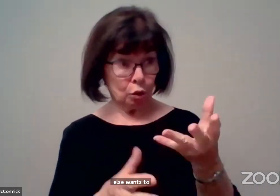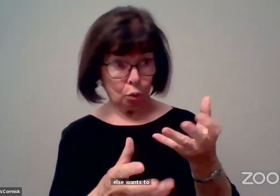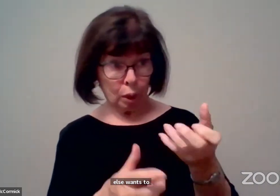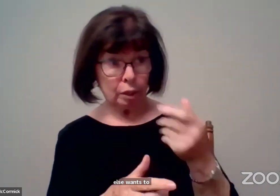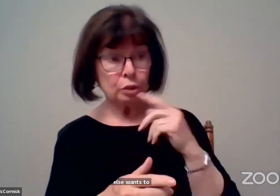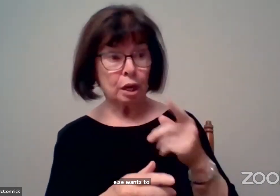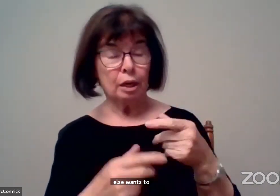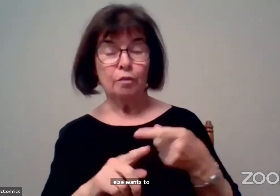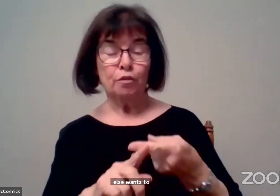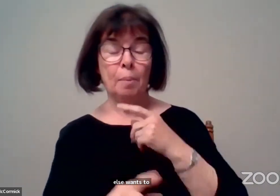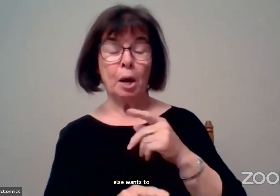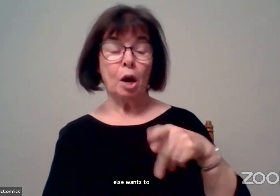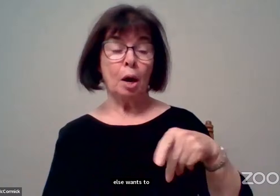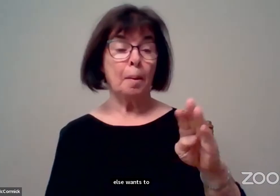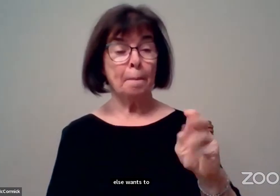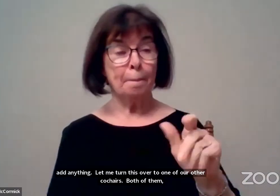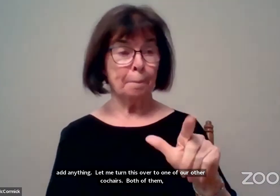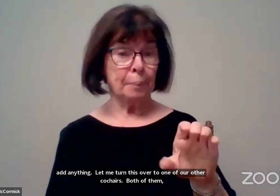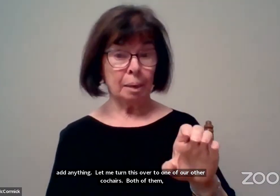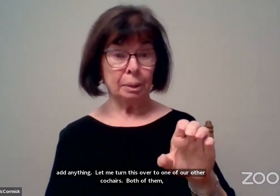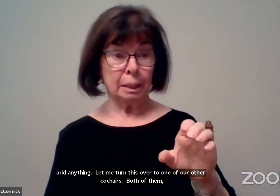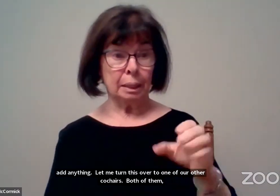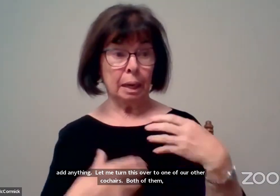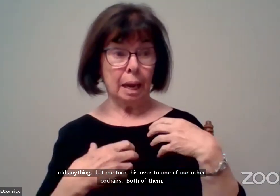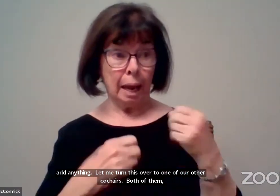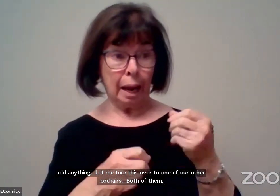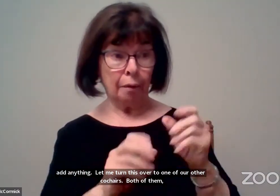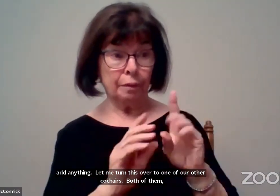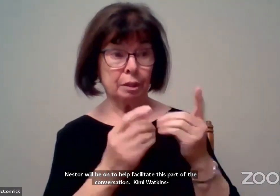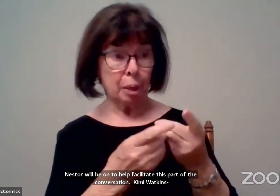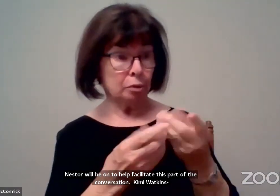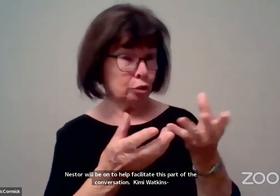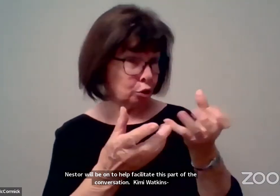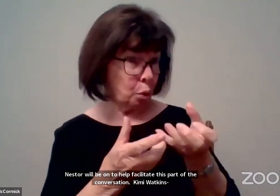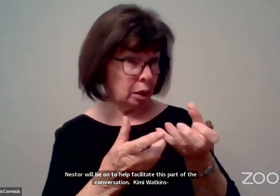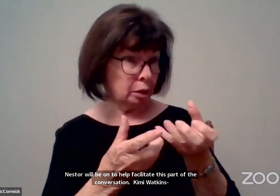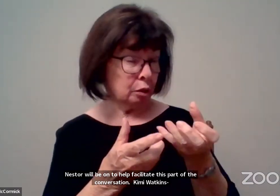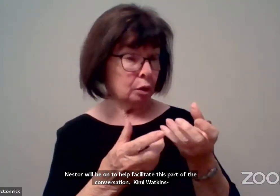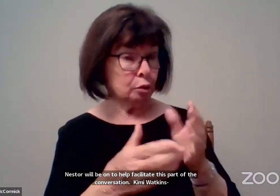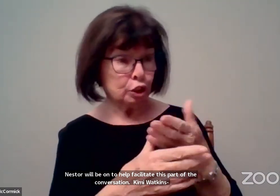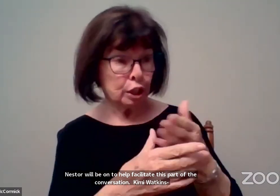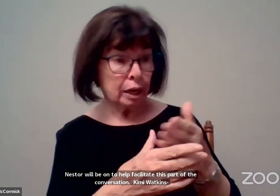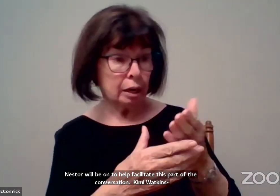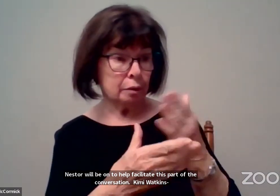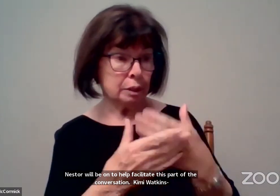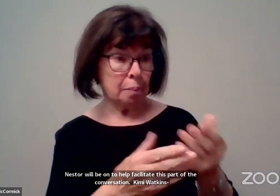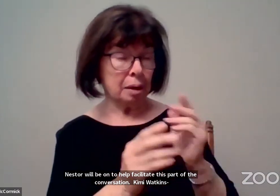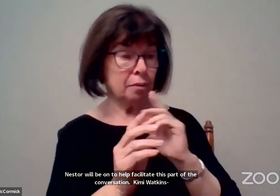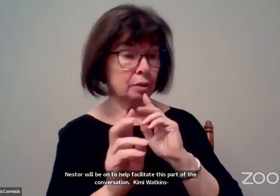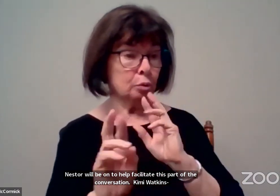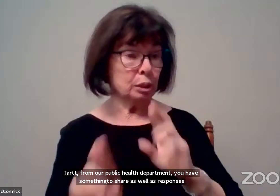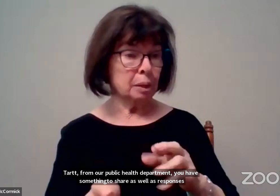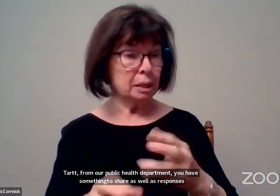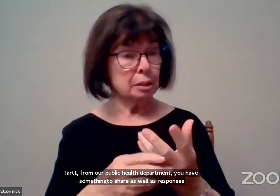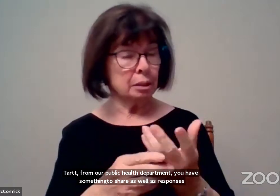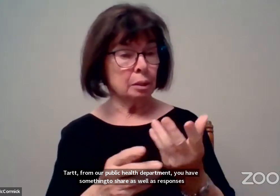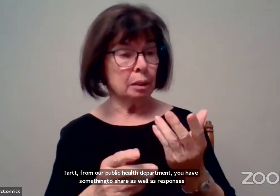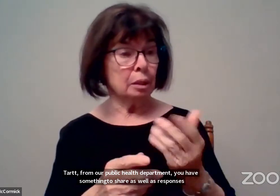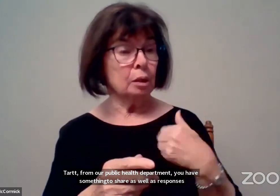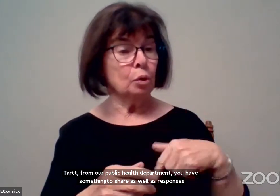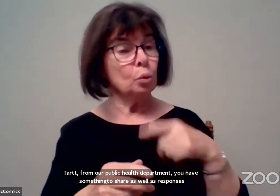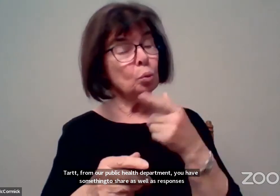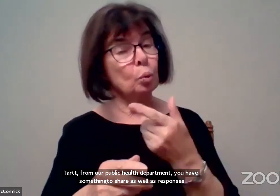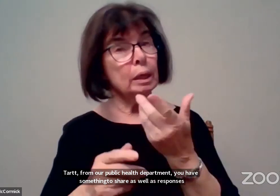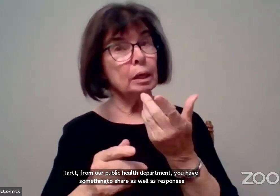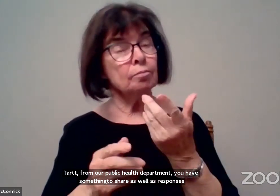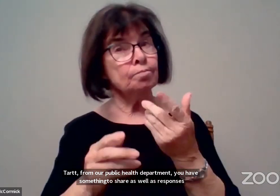department. You all have something you want to share, as well as any responses to some of what we talked about. And I know in our planning conversations, we raised some of these